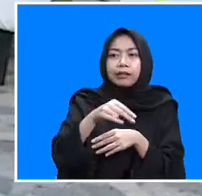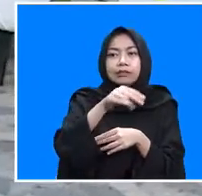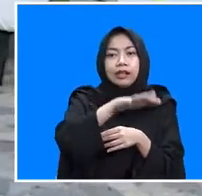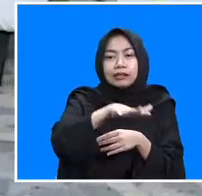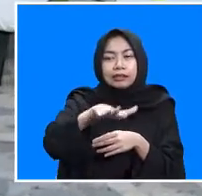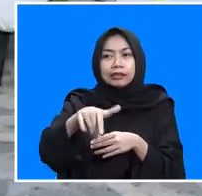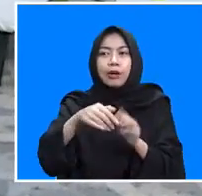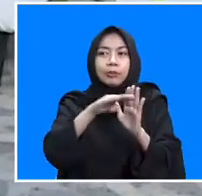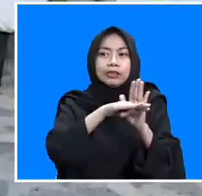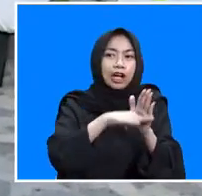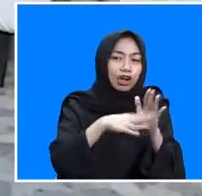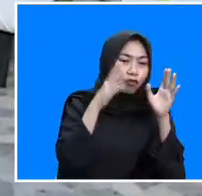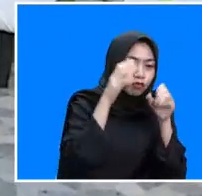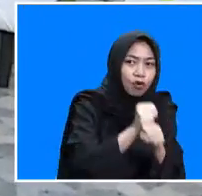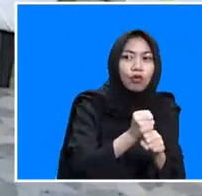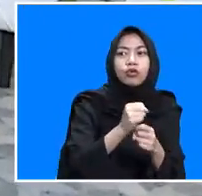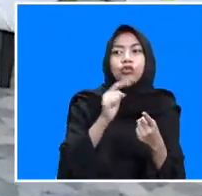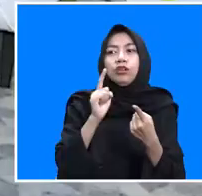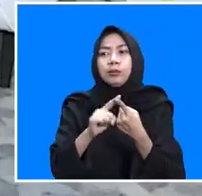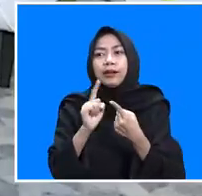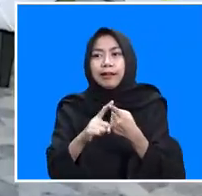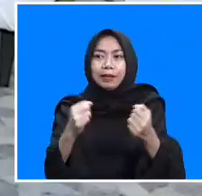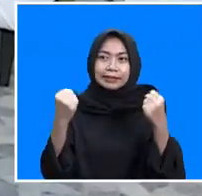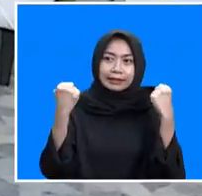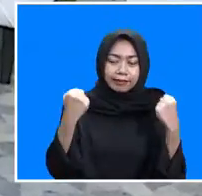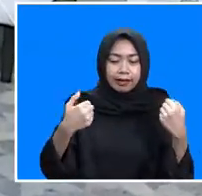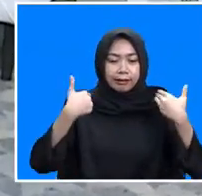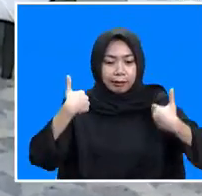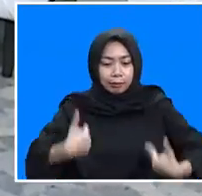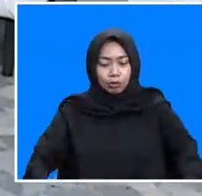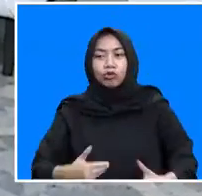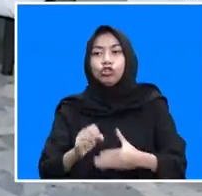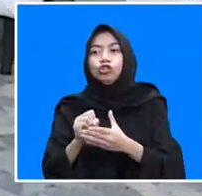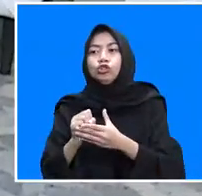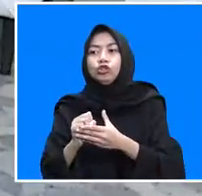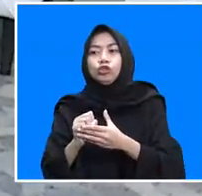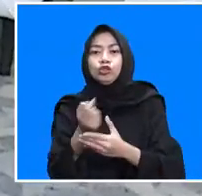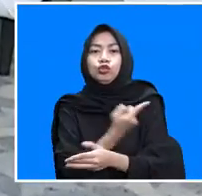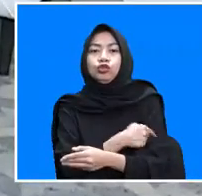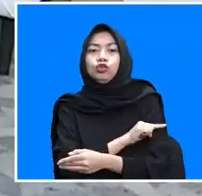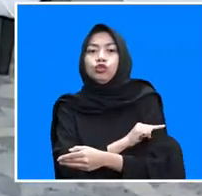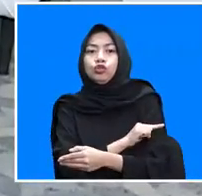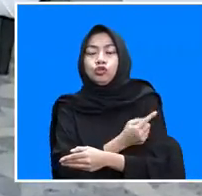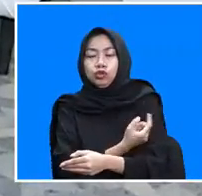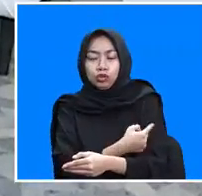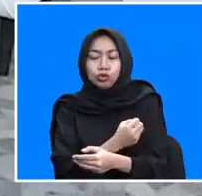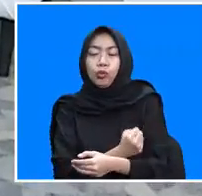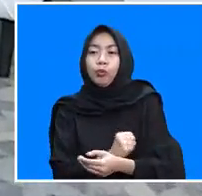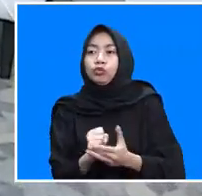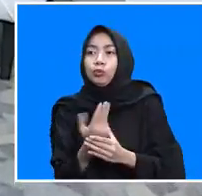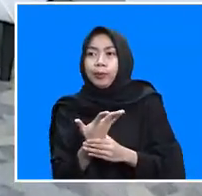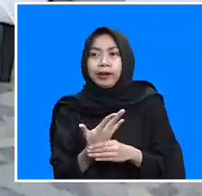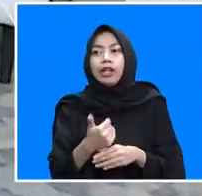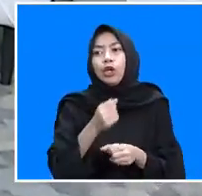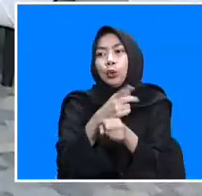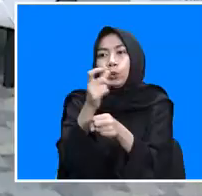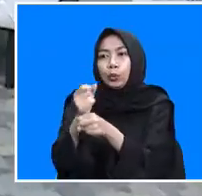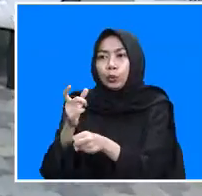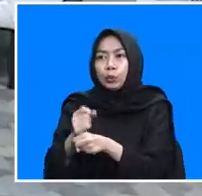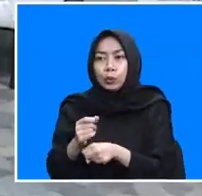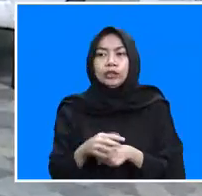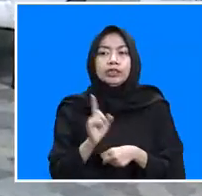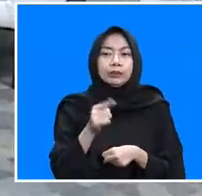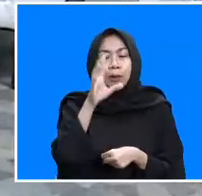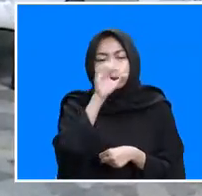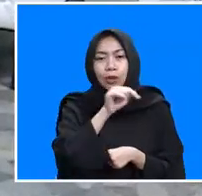their job appropriately. And we know providing support for teachers and school leaders is the most important piece right now.